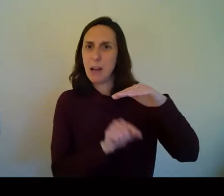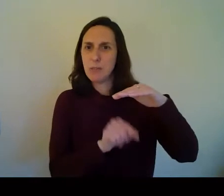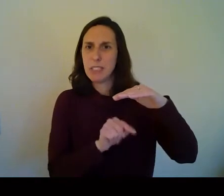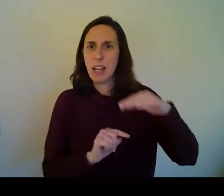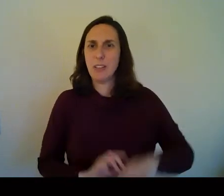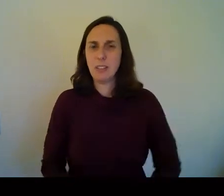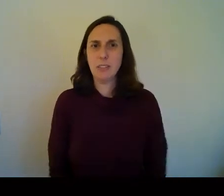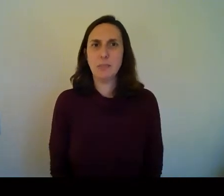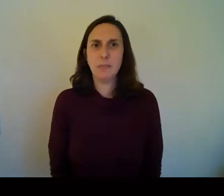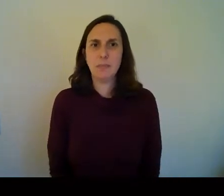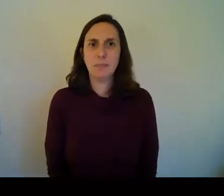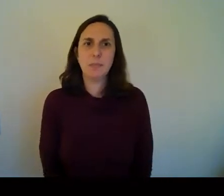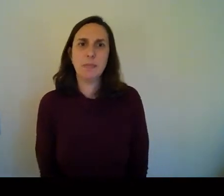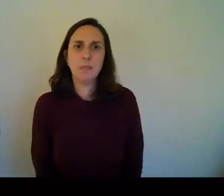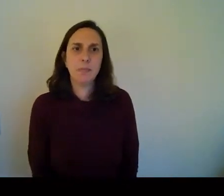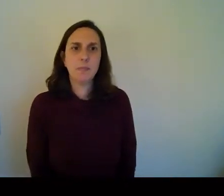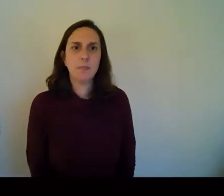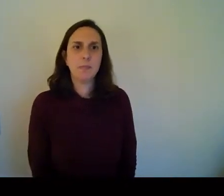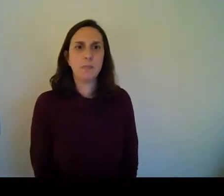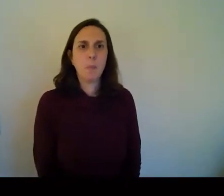did switch over. You should be seeing these. That's good.